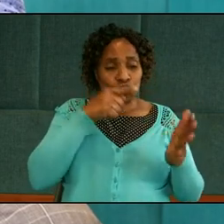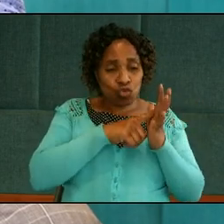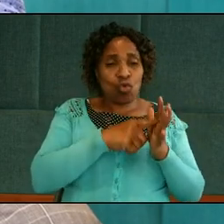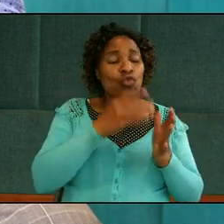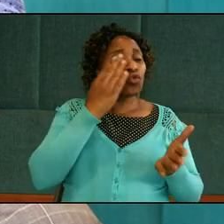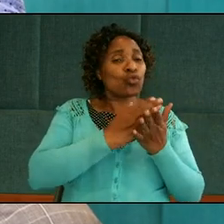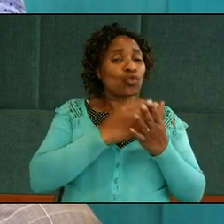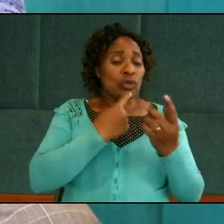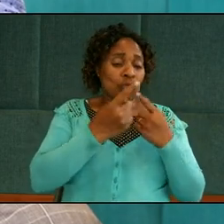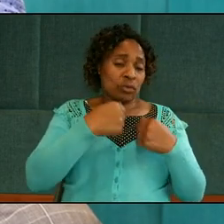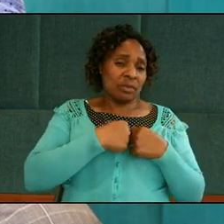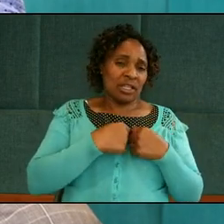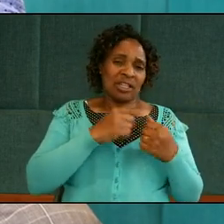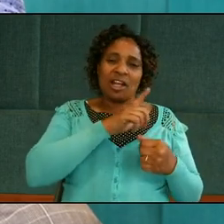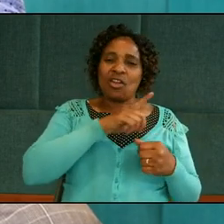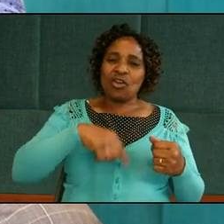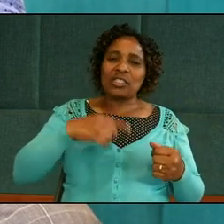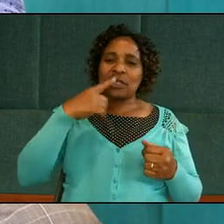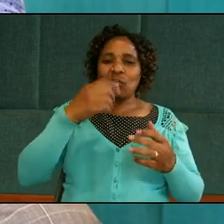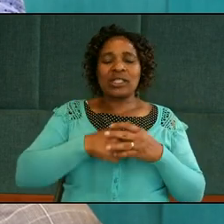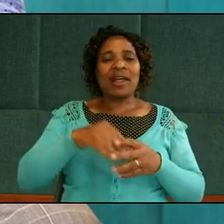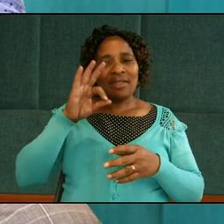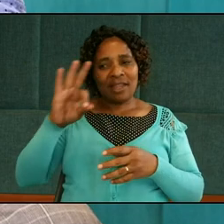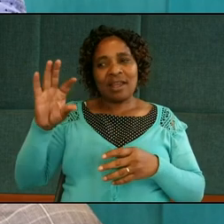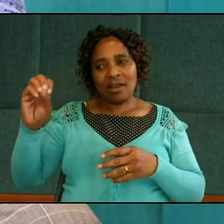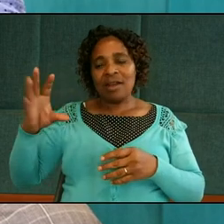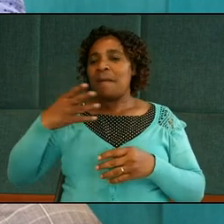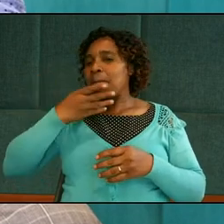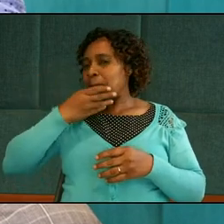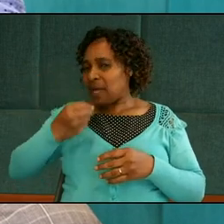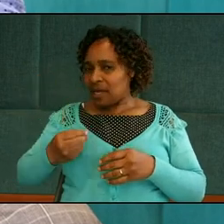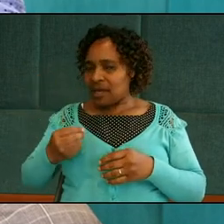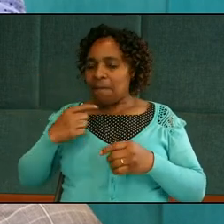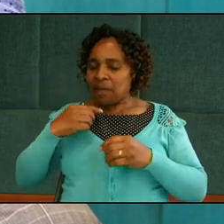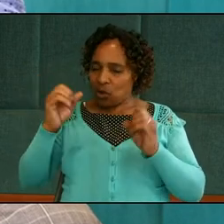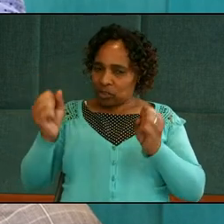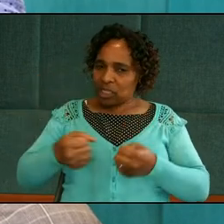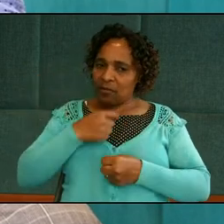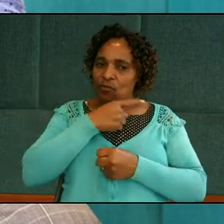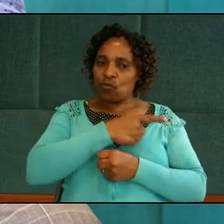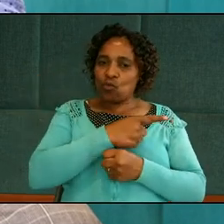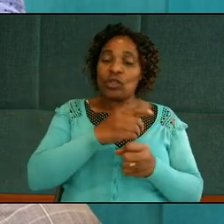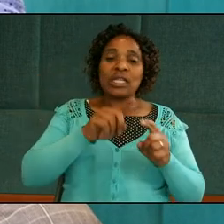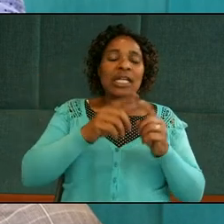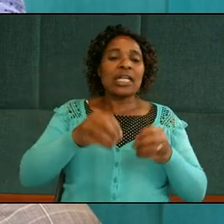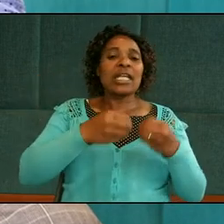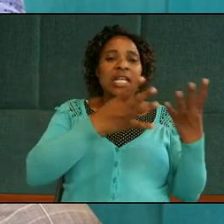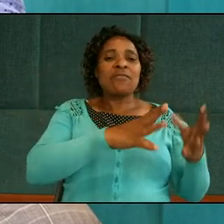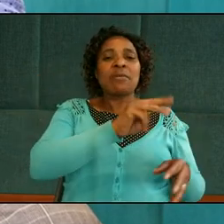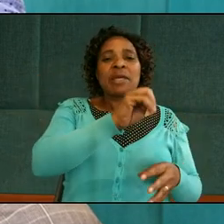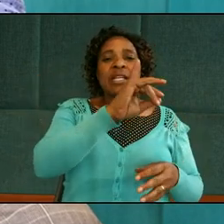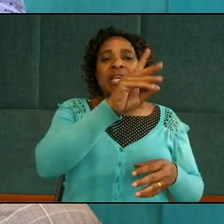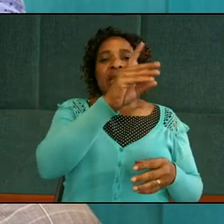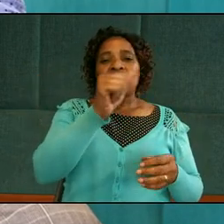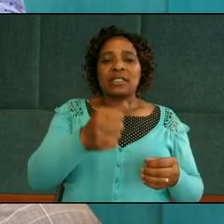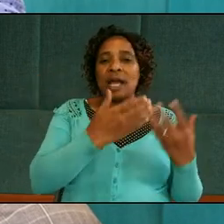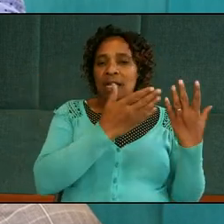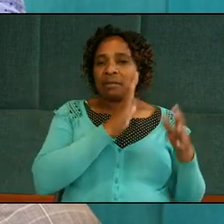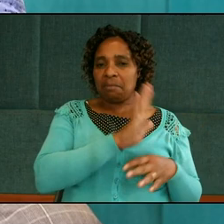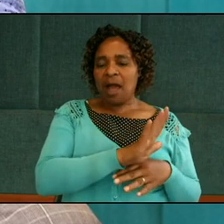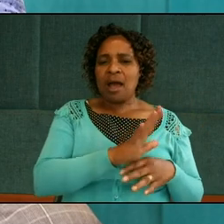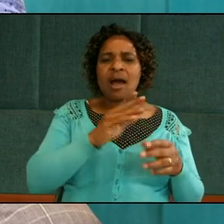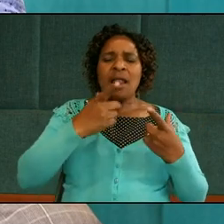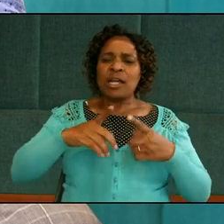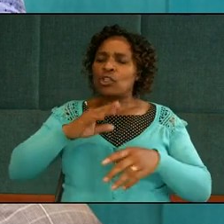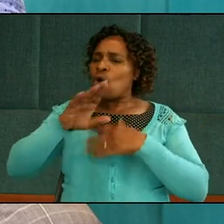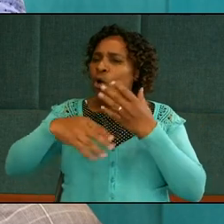Lord said to Gideon, "With 300 men that lapped, I will save you and give the Midianites into your hands. Let all